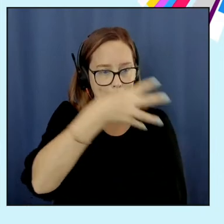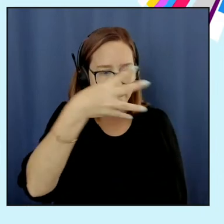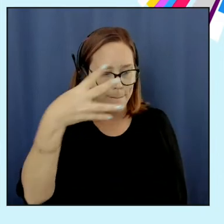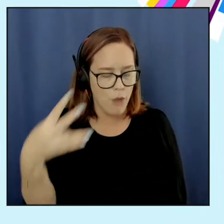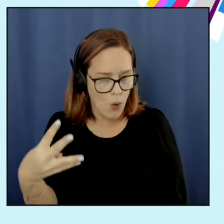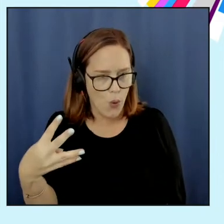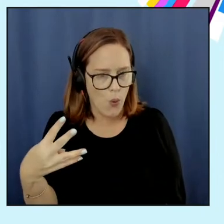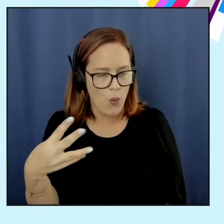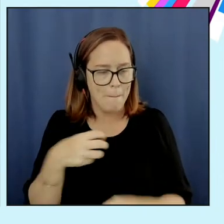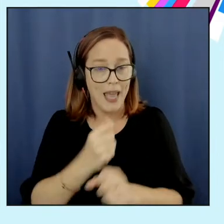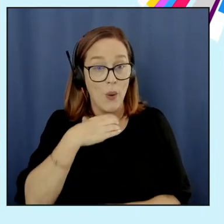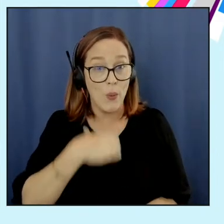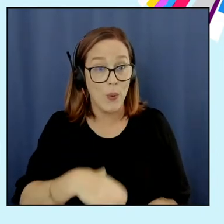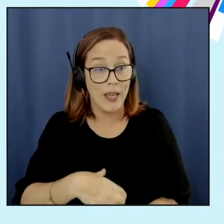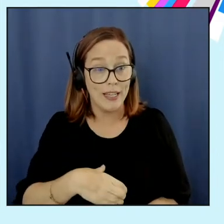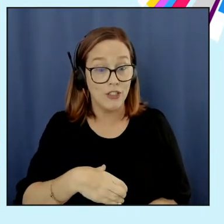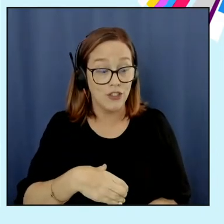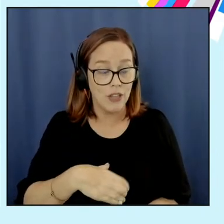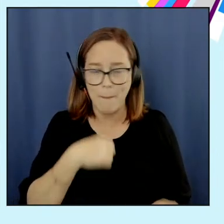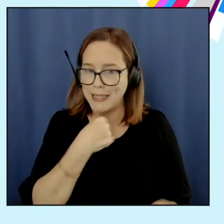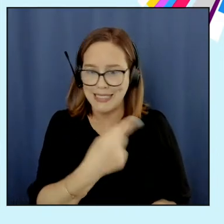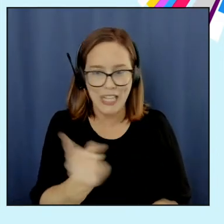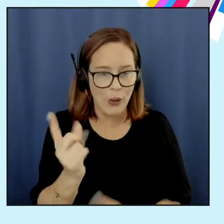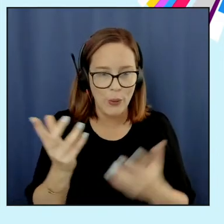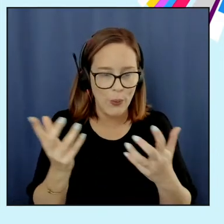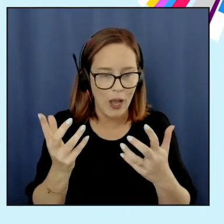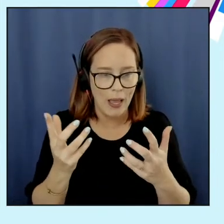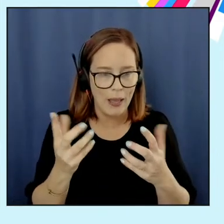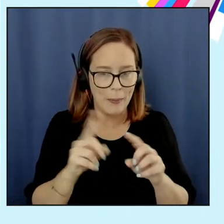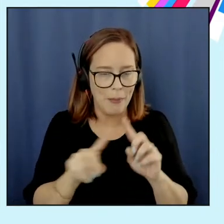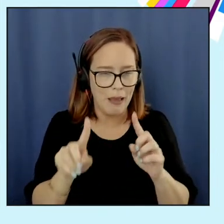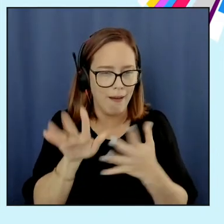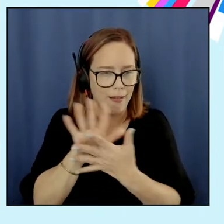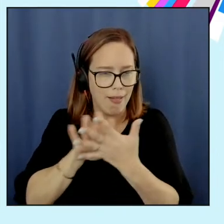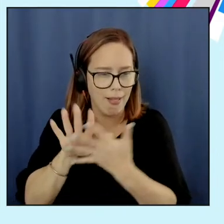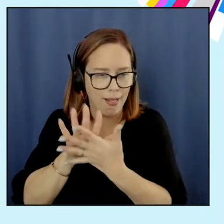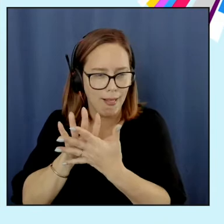but that's what made me.